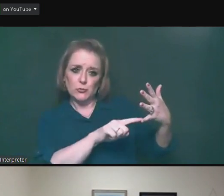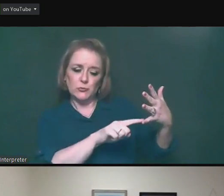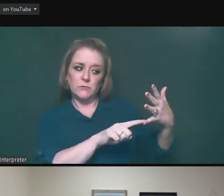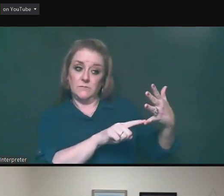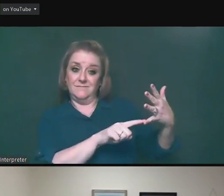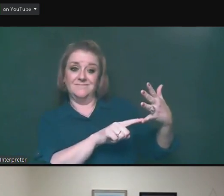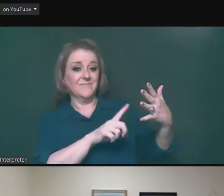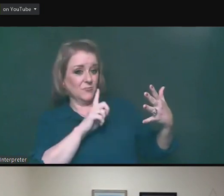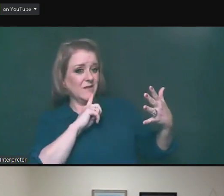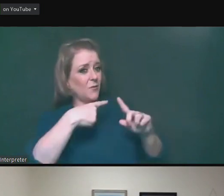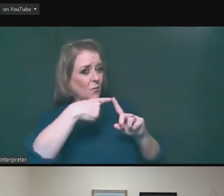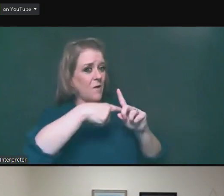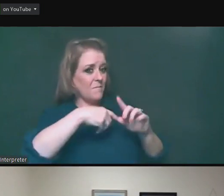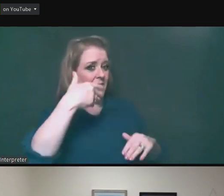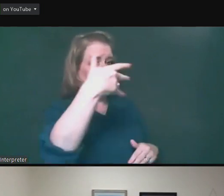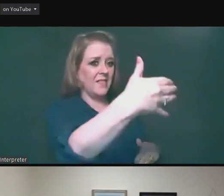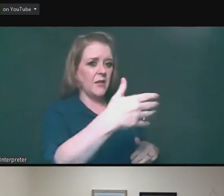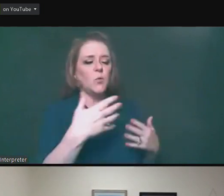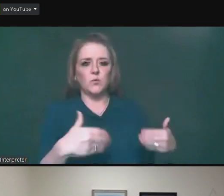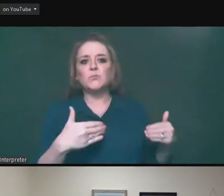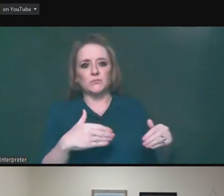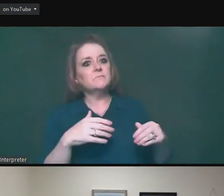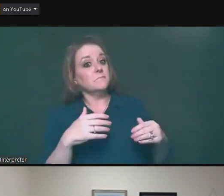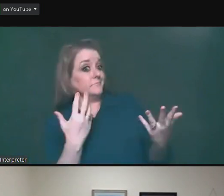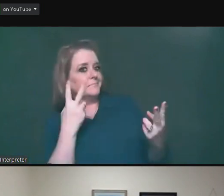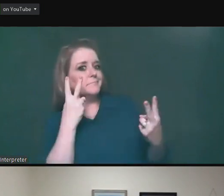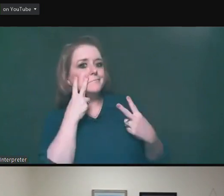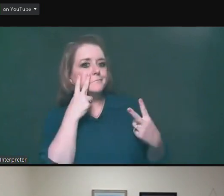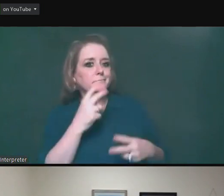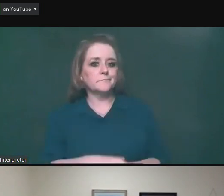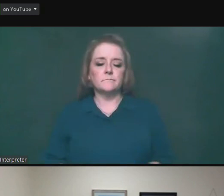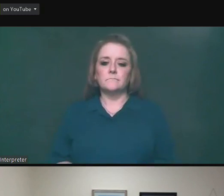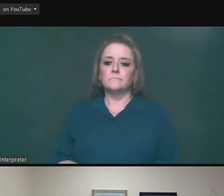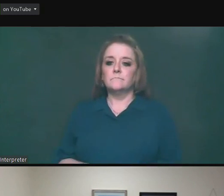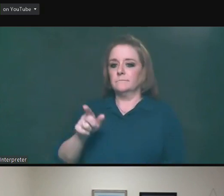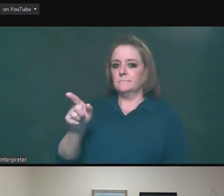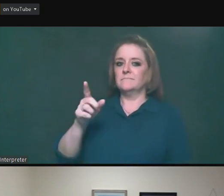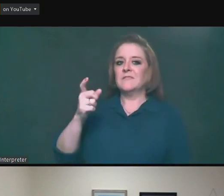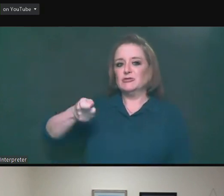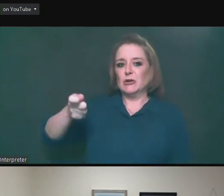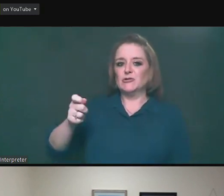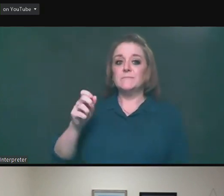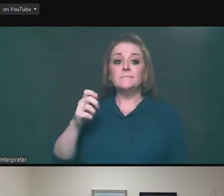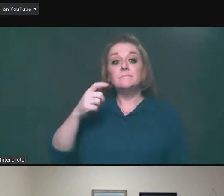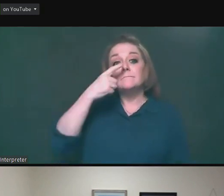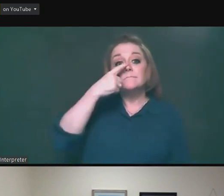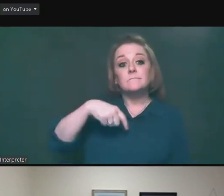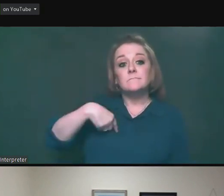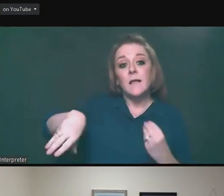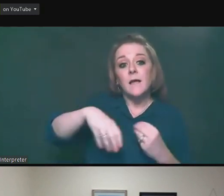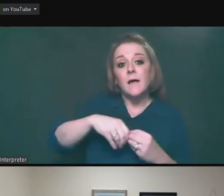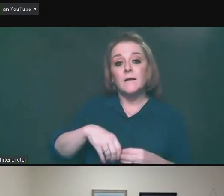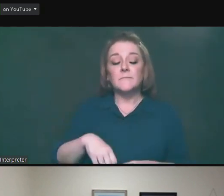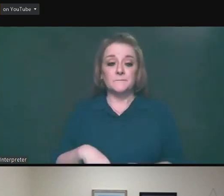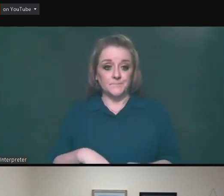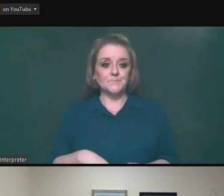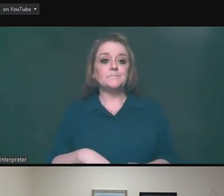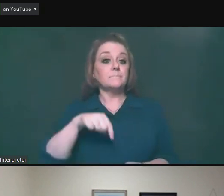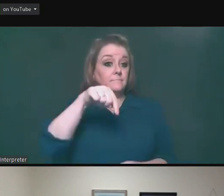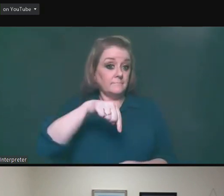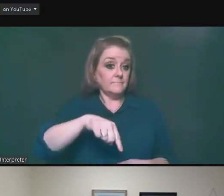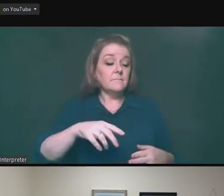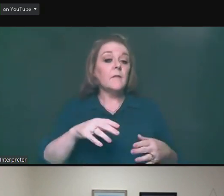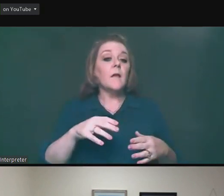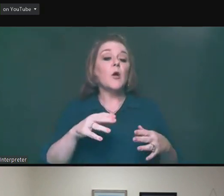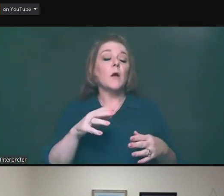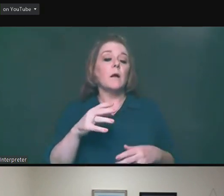today. Mayor, gotcha. If I may, here at the Lubbock County Courthouse on